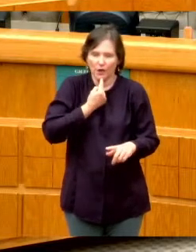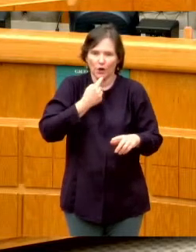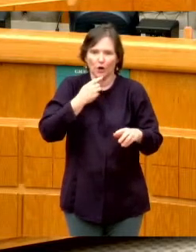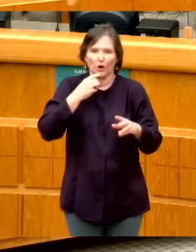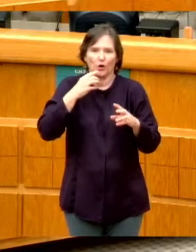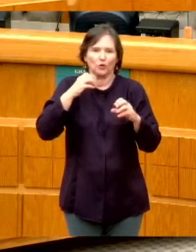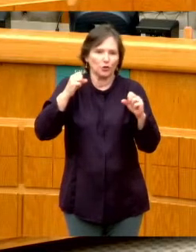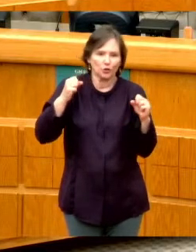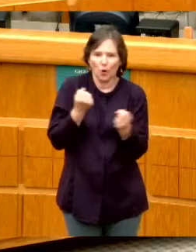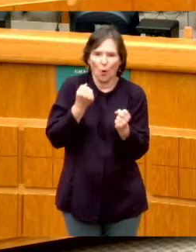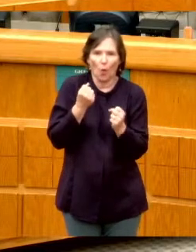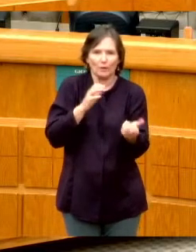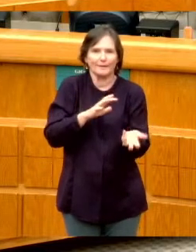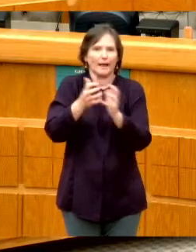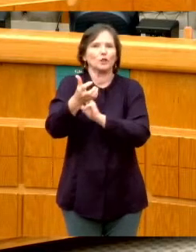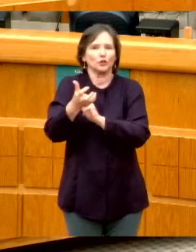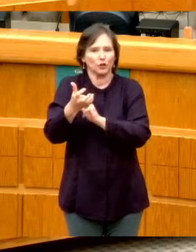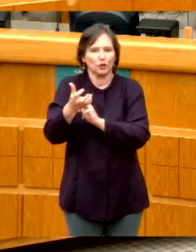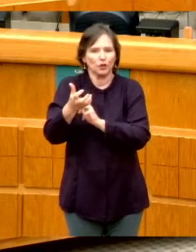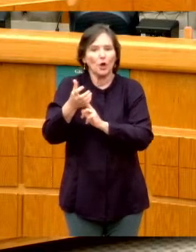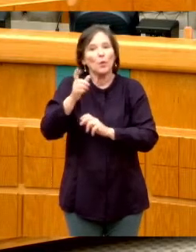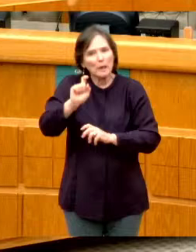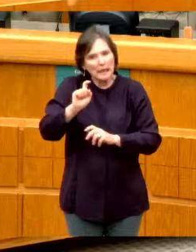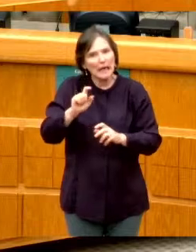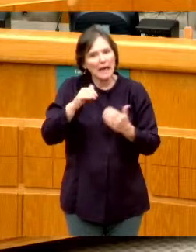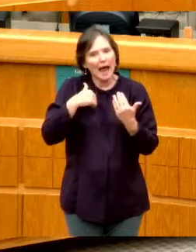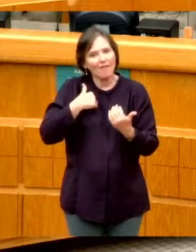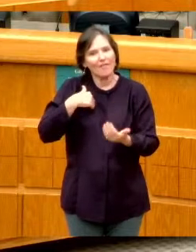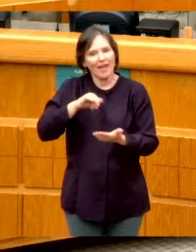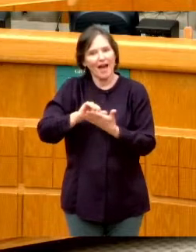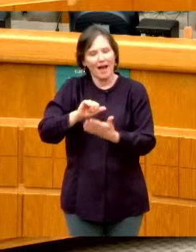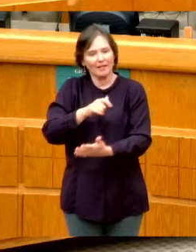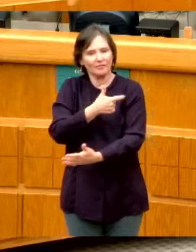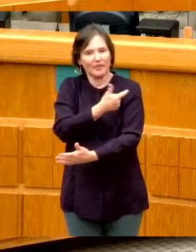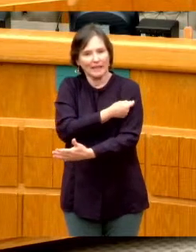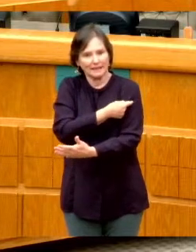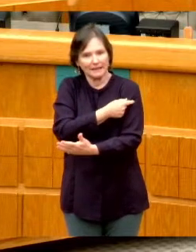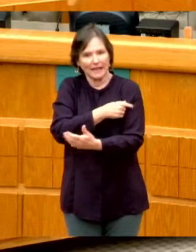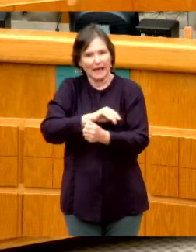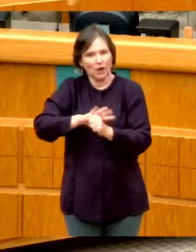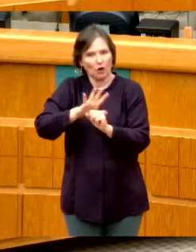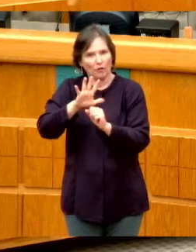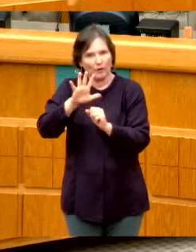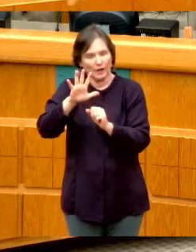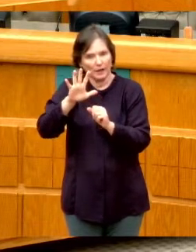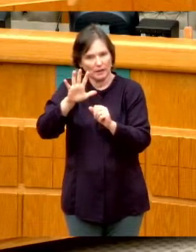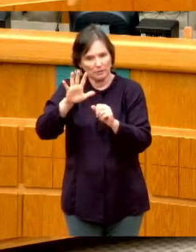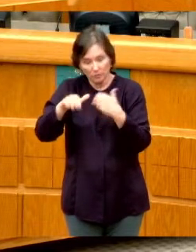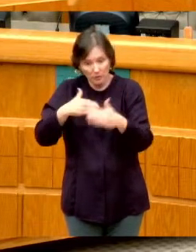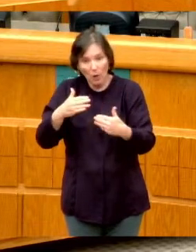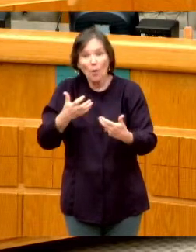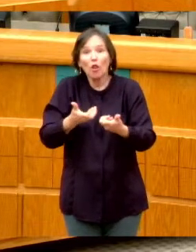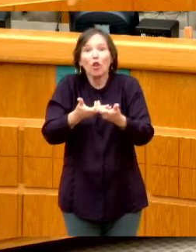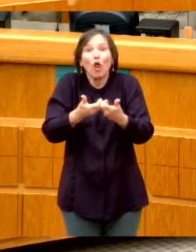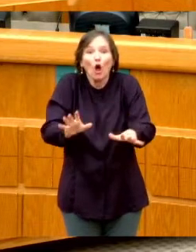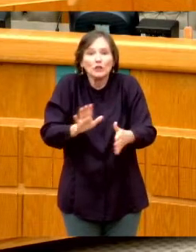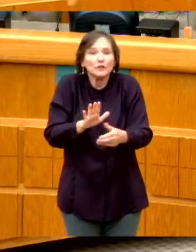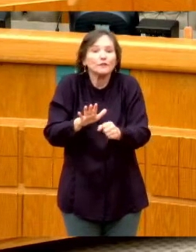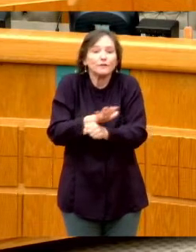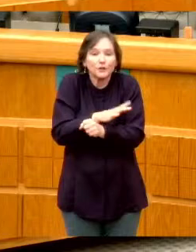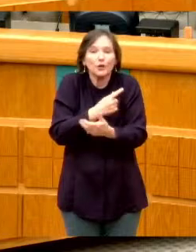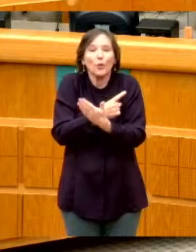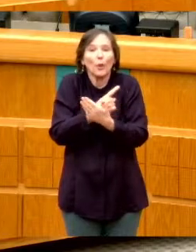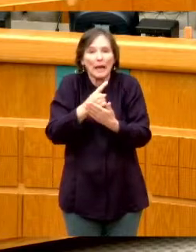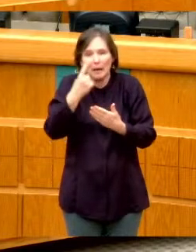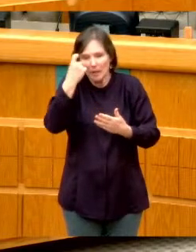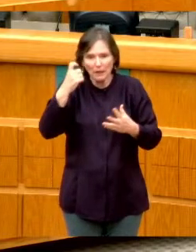COVID vaccination back on track. We called it Catch-Up Week. We lost an entire week due to weather. And between the